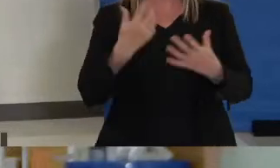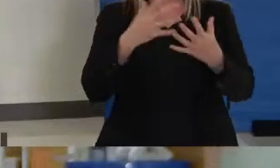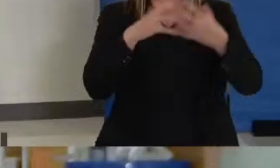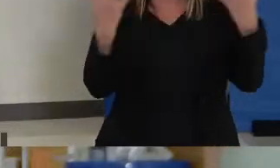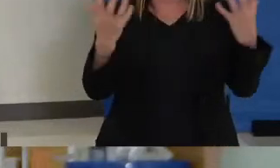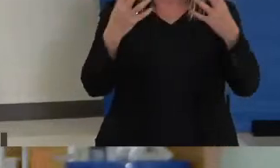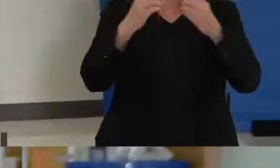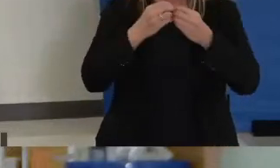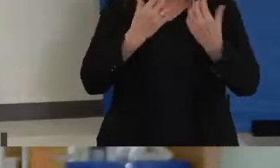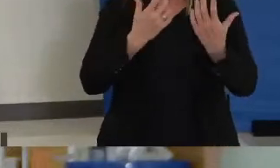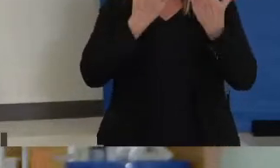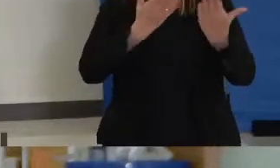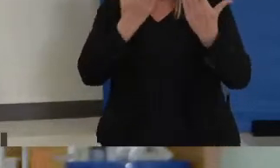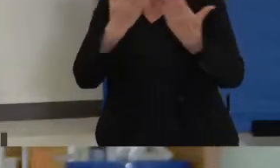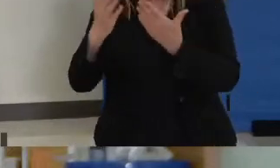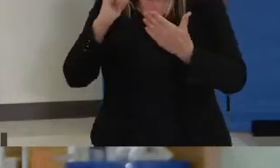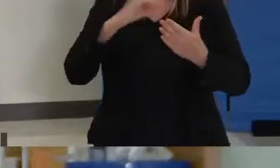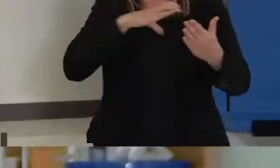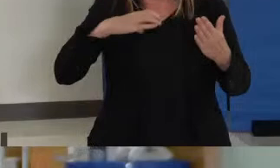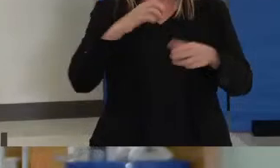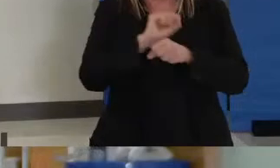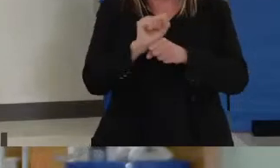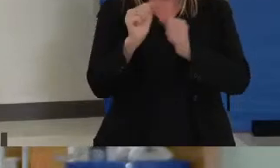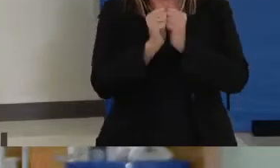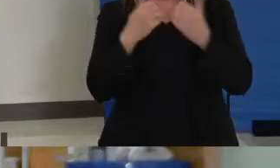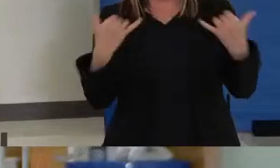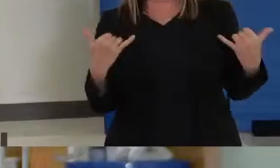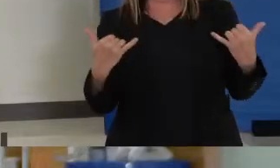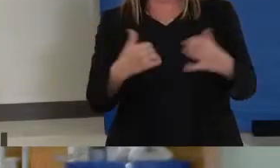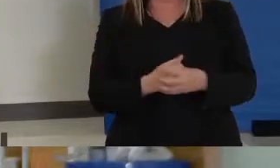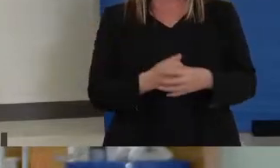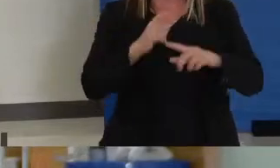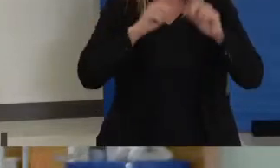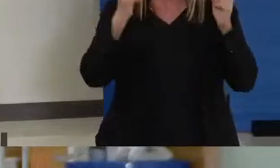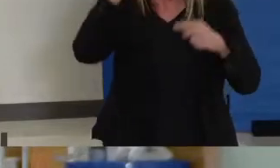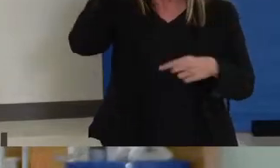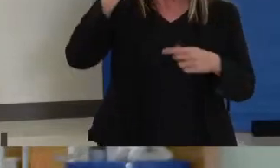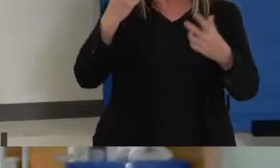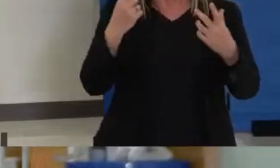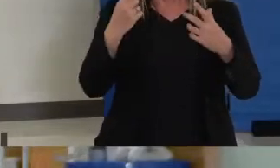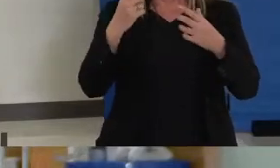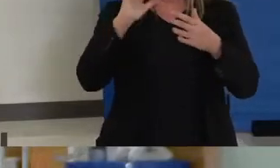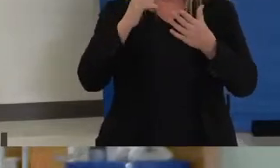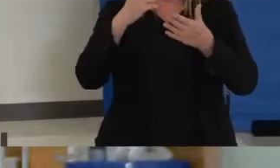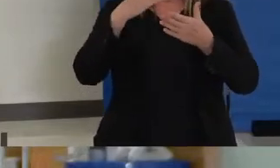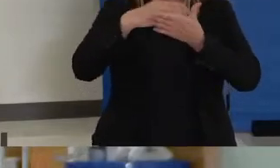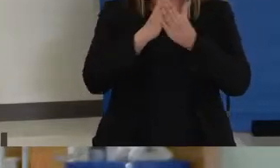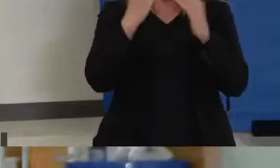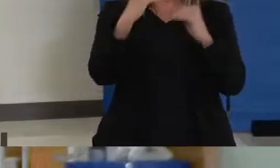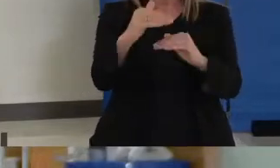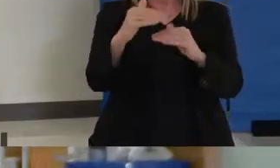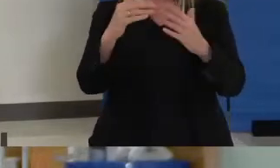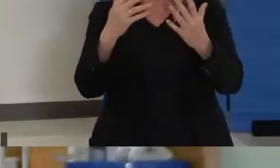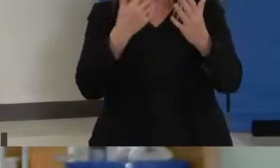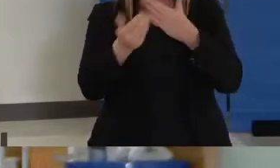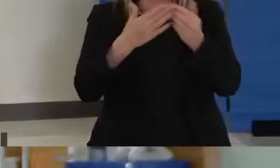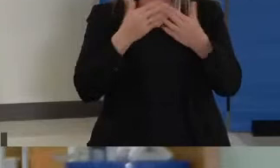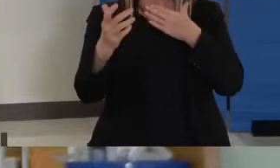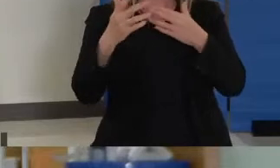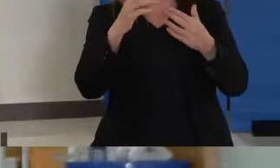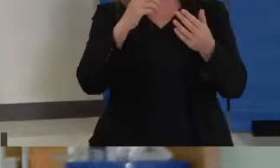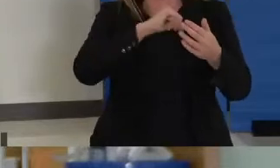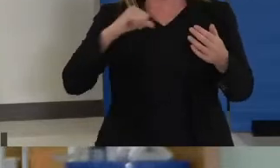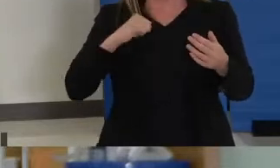motion that committees are just getting to work with underway right now. But even under a constrained budget situation, the Assembly's budget